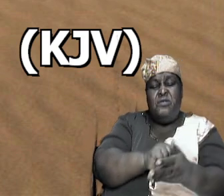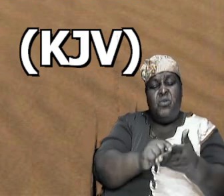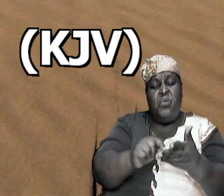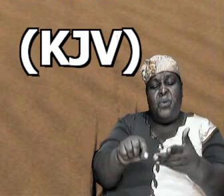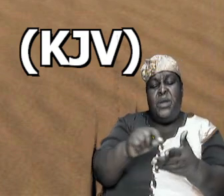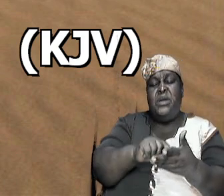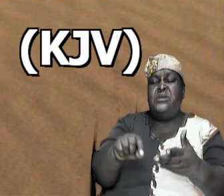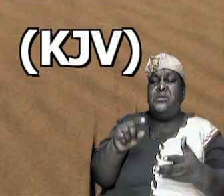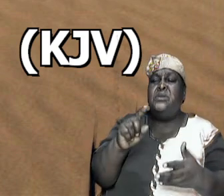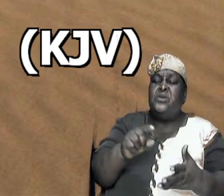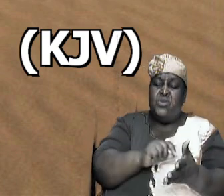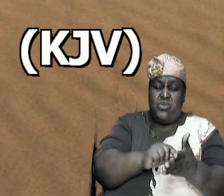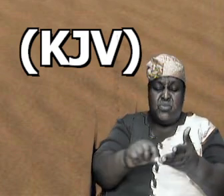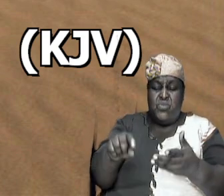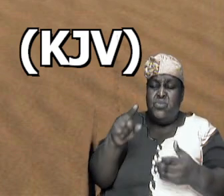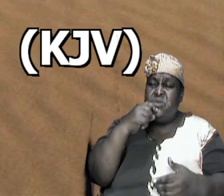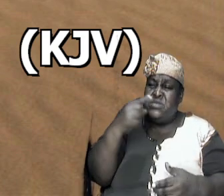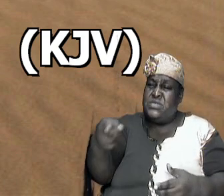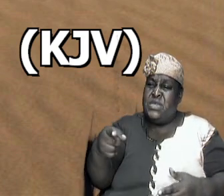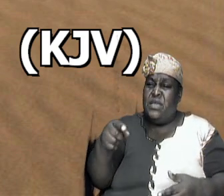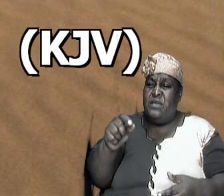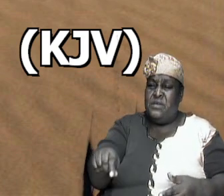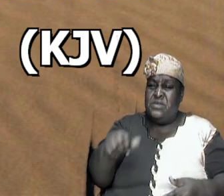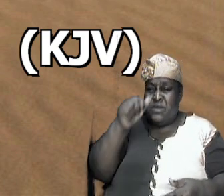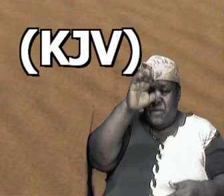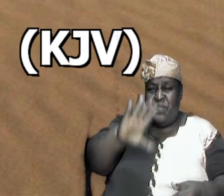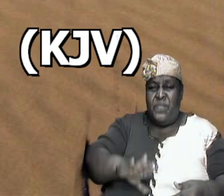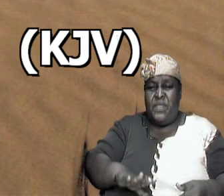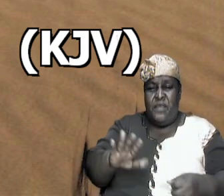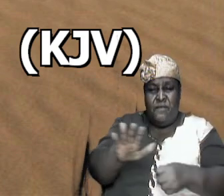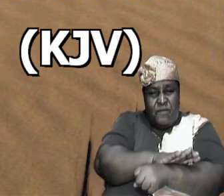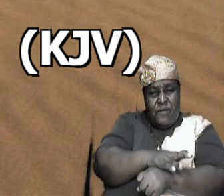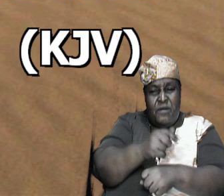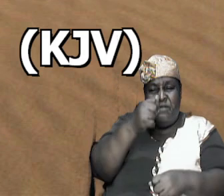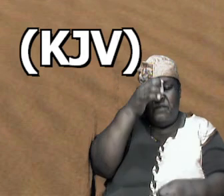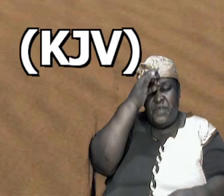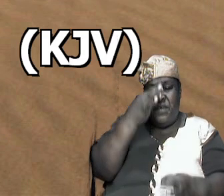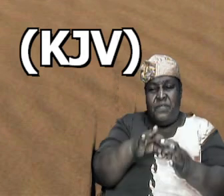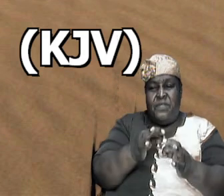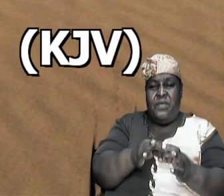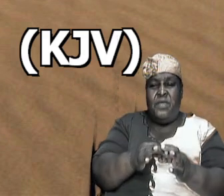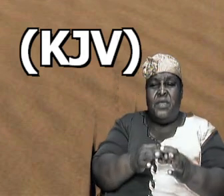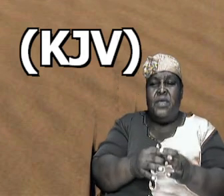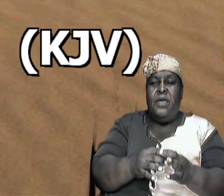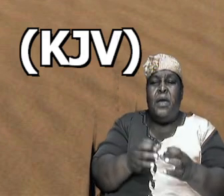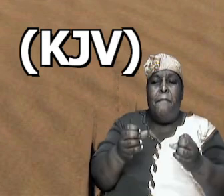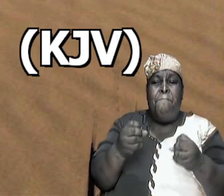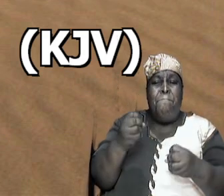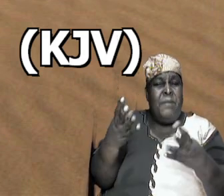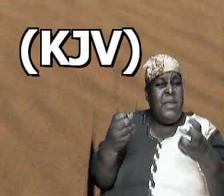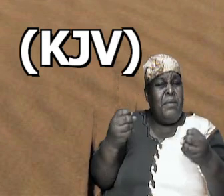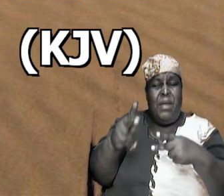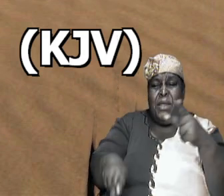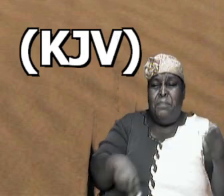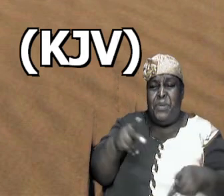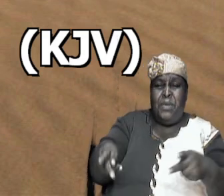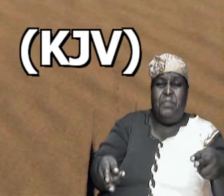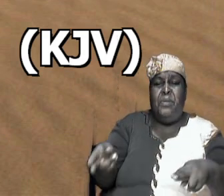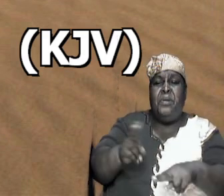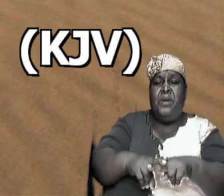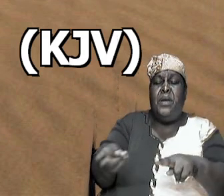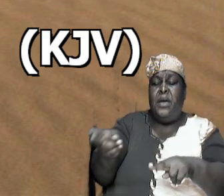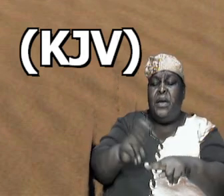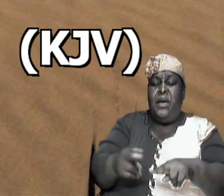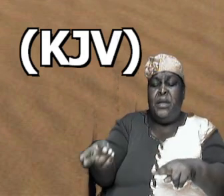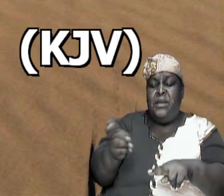him. He said he was full of the Holy Ghost and full of faith. And the Bible said, and much people was added unto